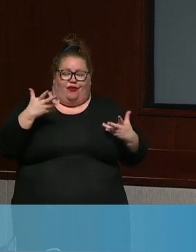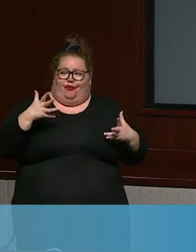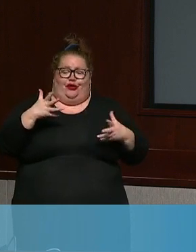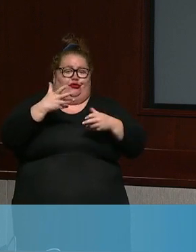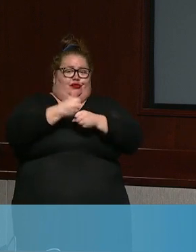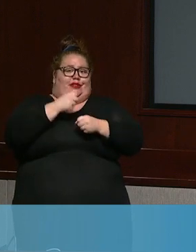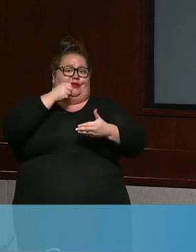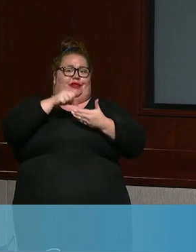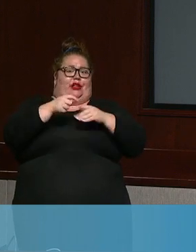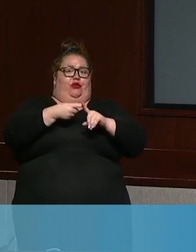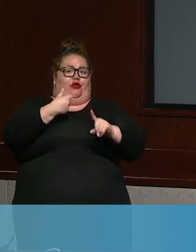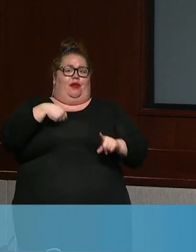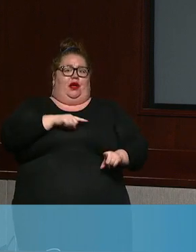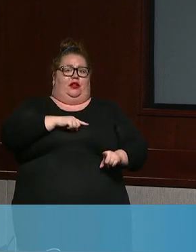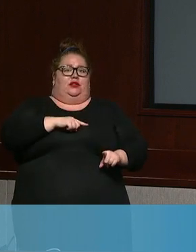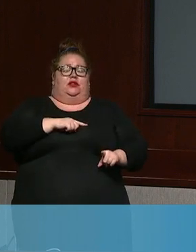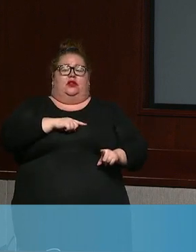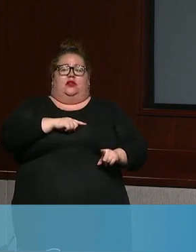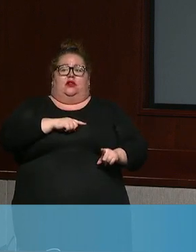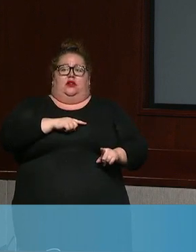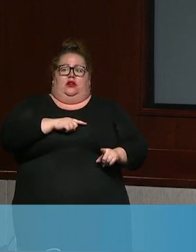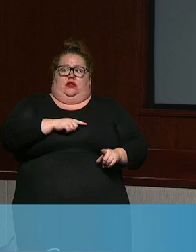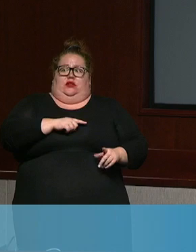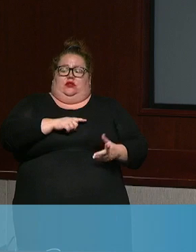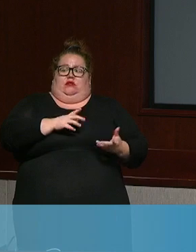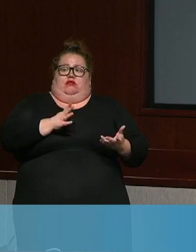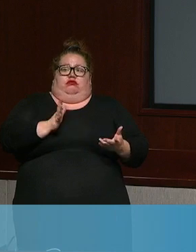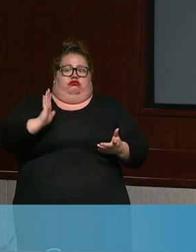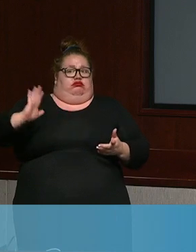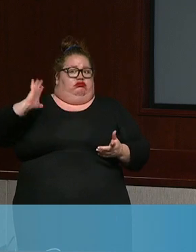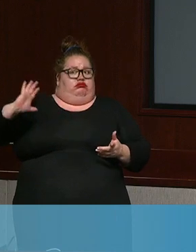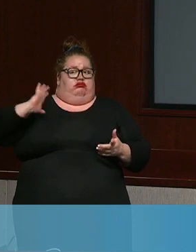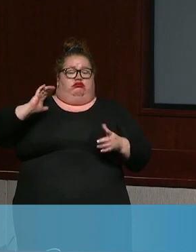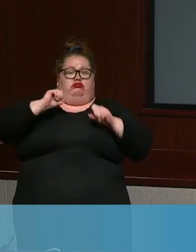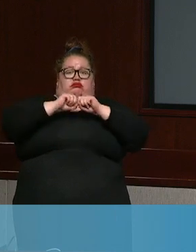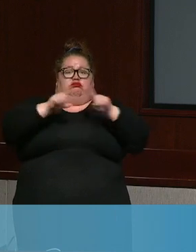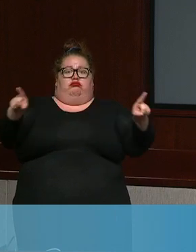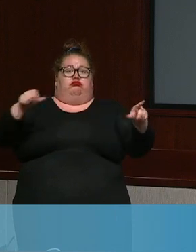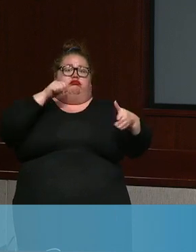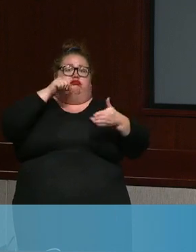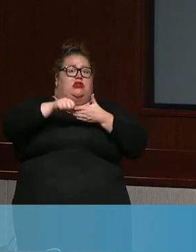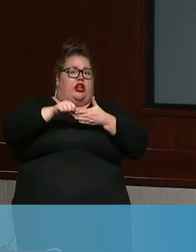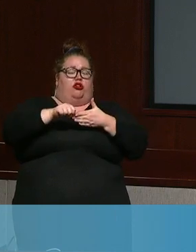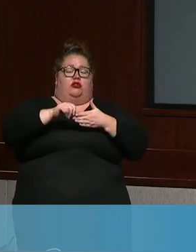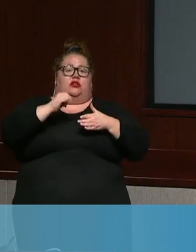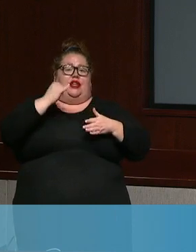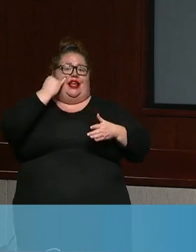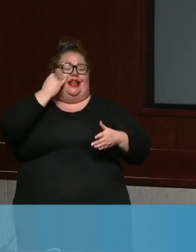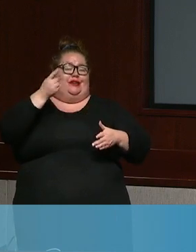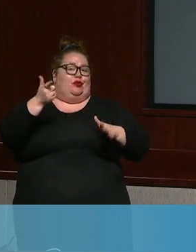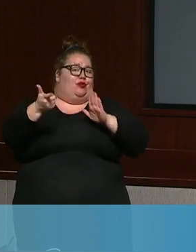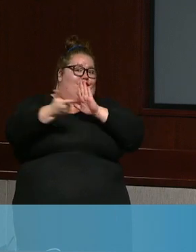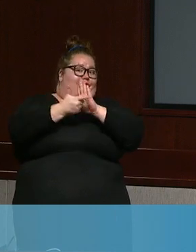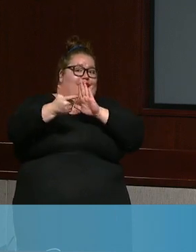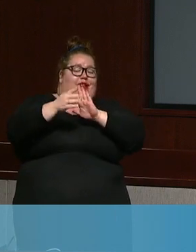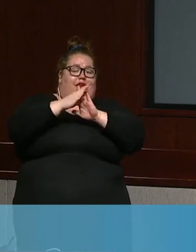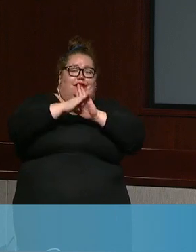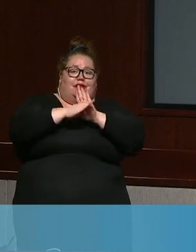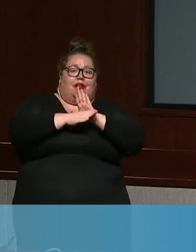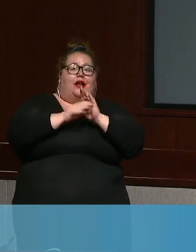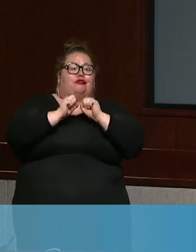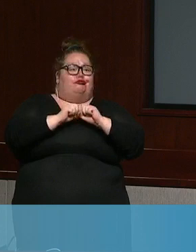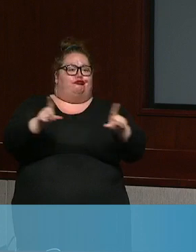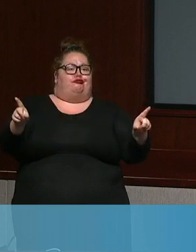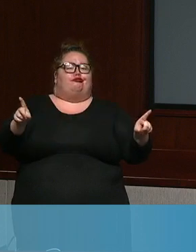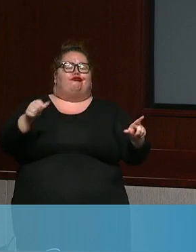a letter. There were letters that went out early on, whether or not we thought you were in violation of the guidelines or not. But when you